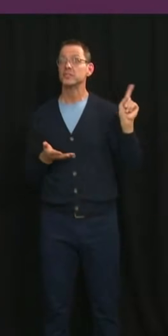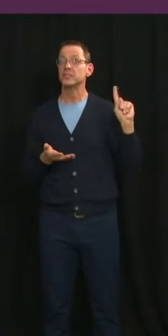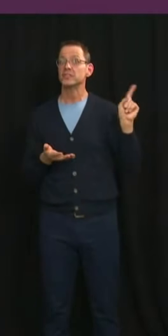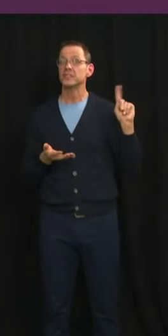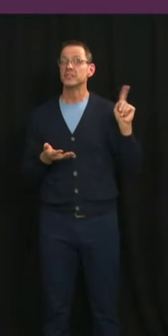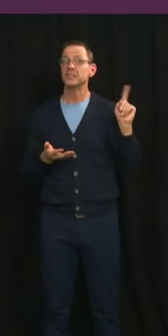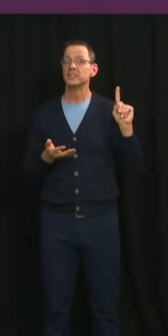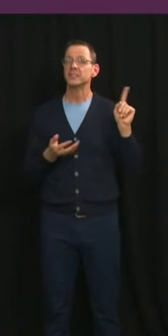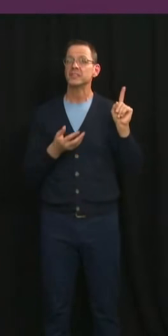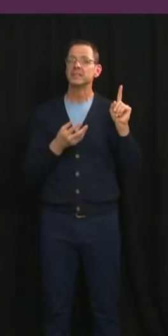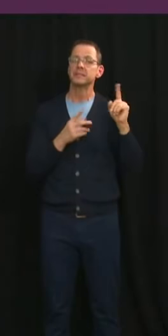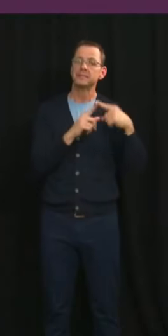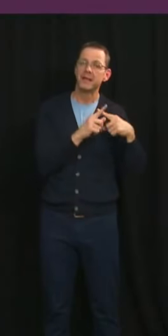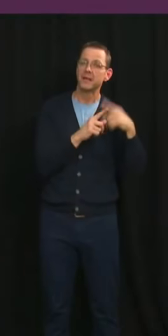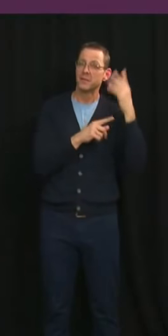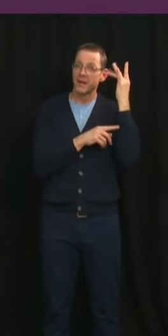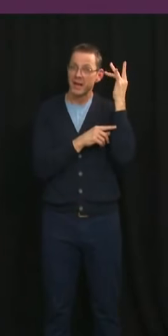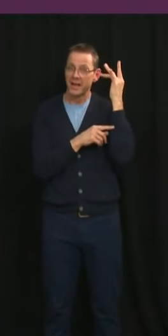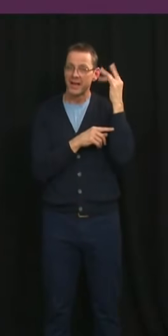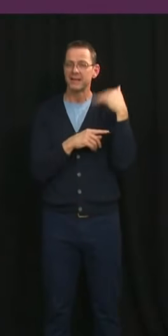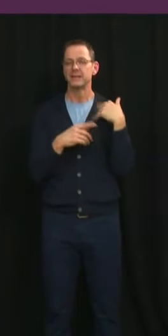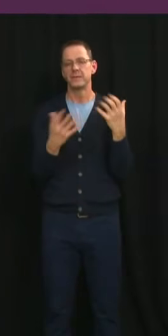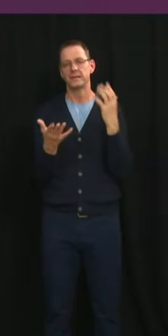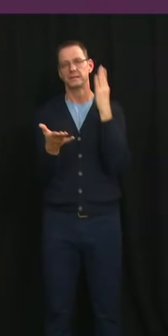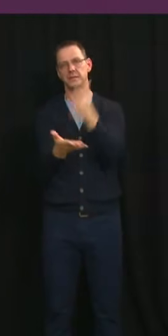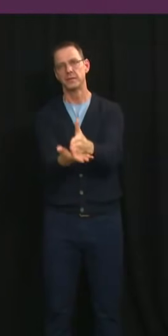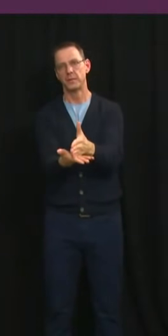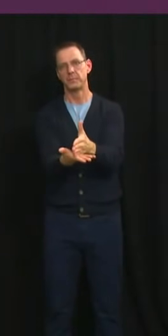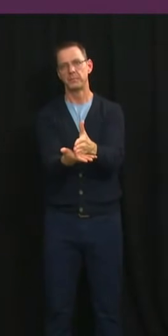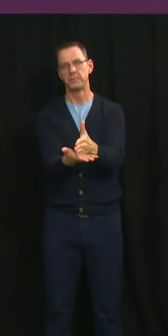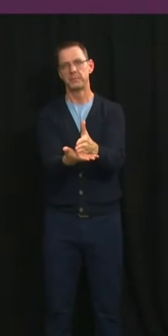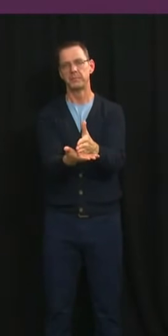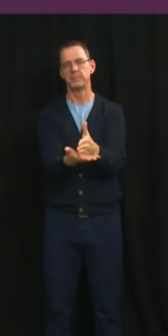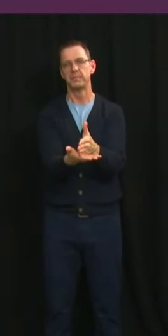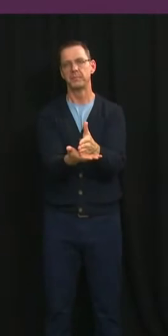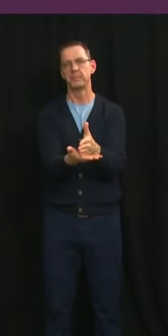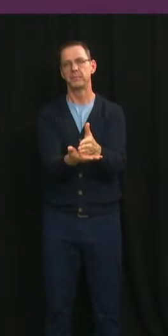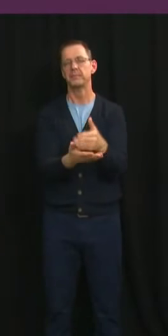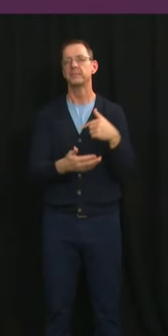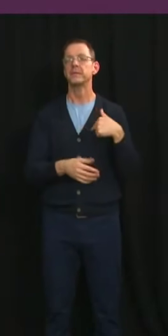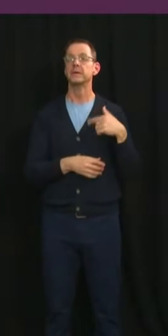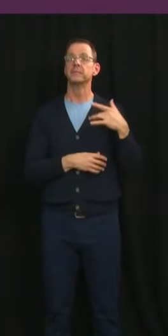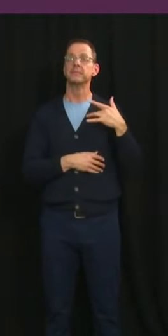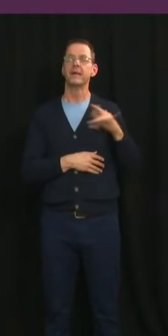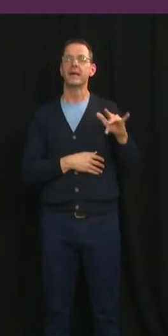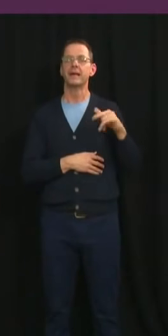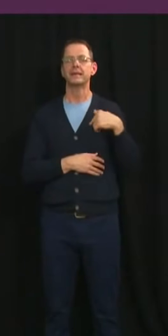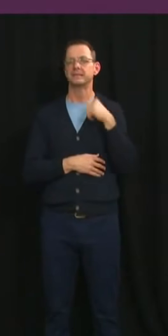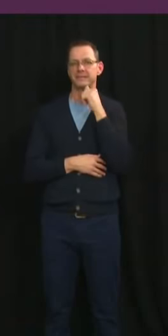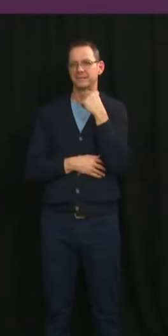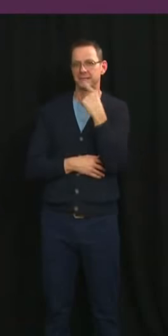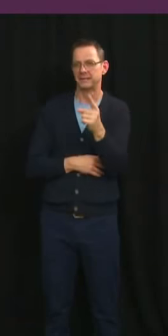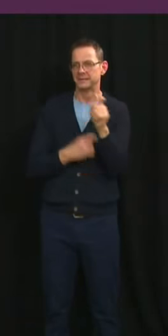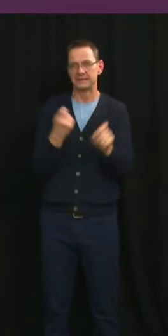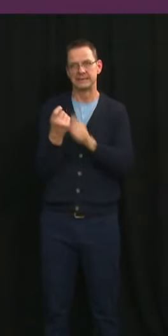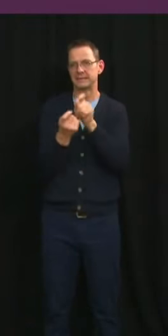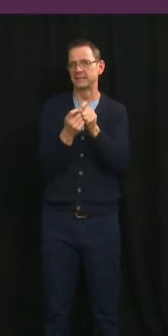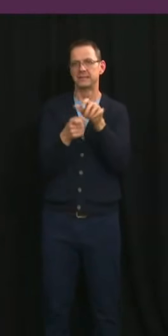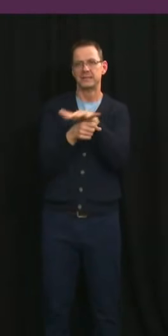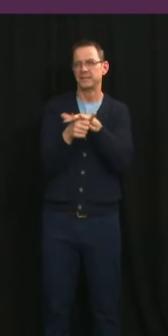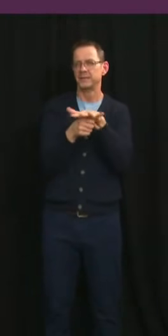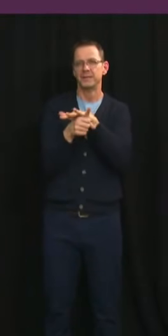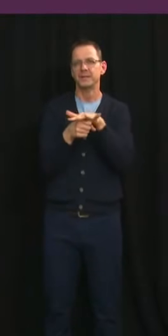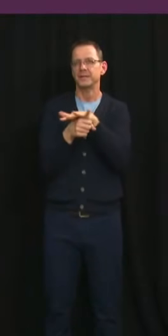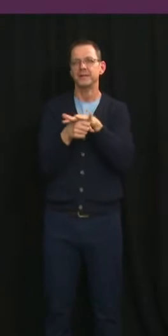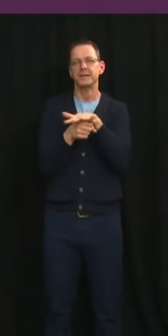But we do not routinely disclose specific locations unless there is general public risk, which in this case, we did not deem there to